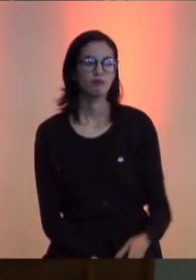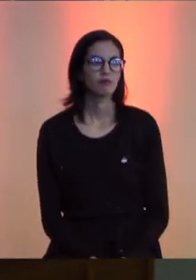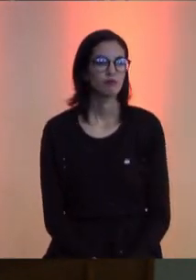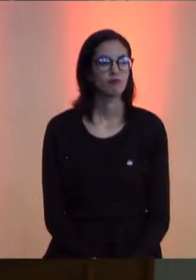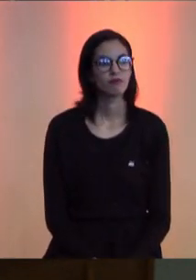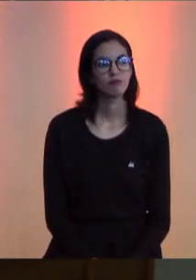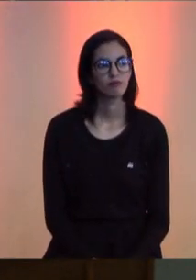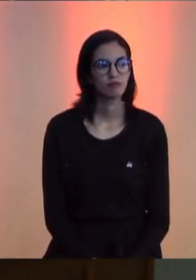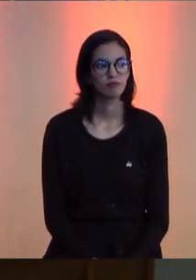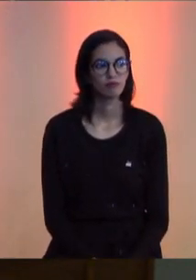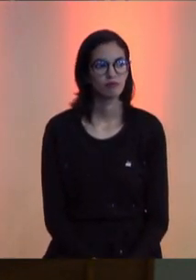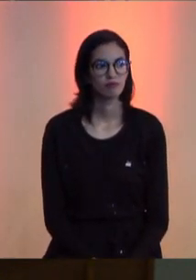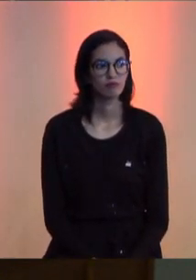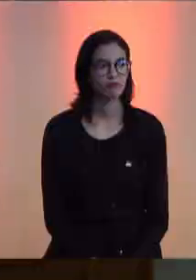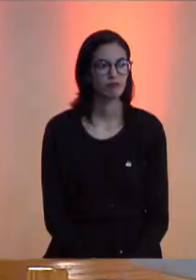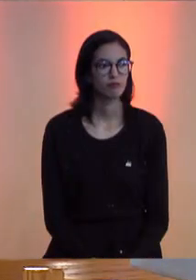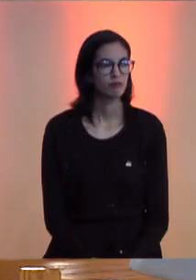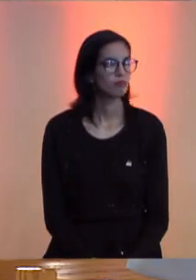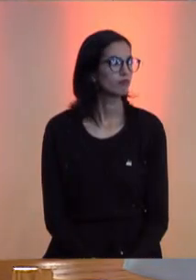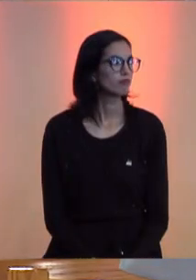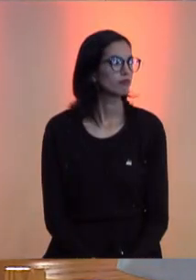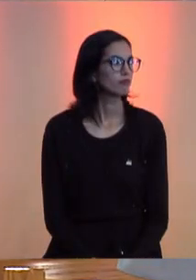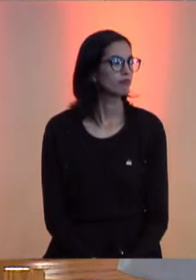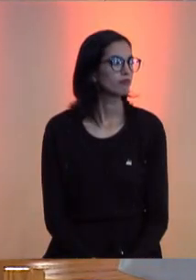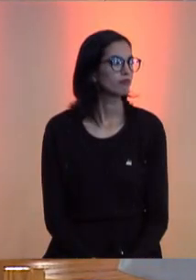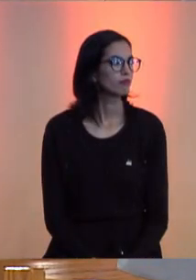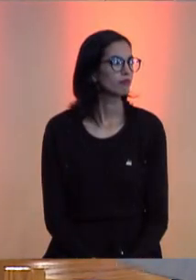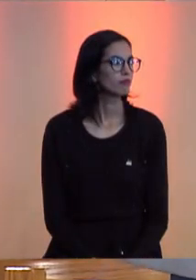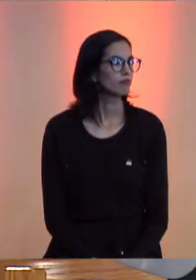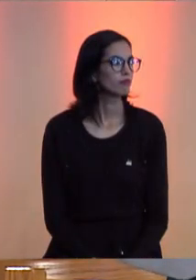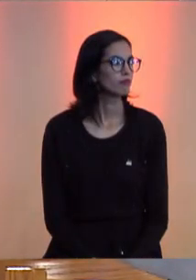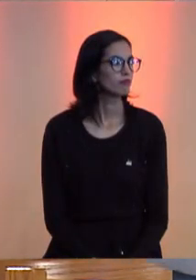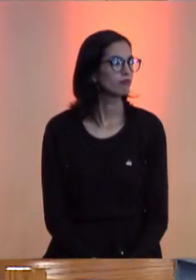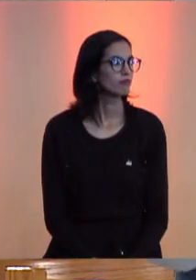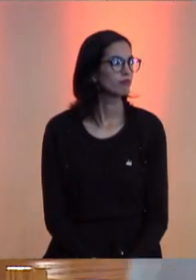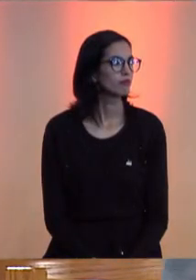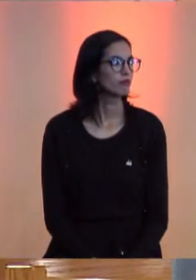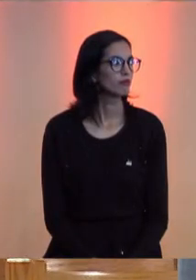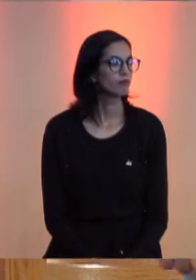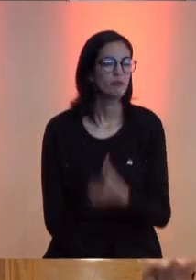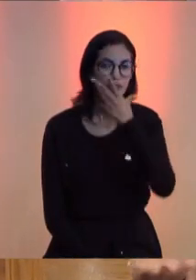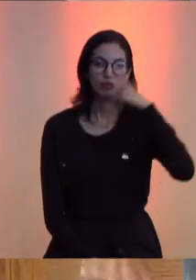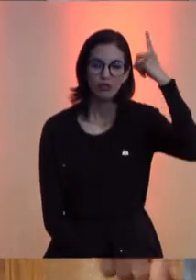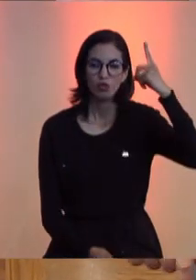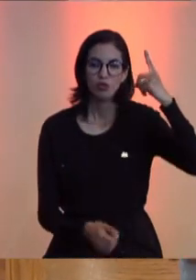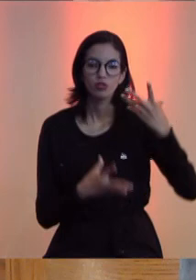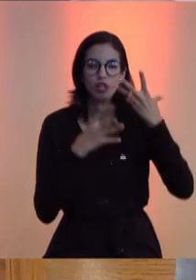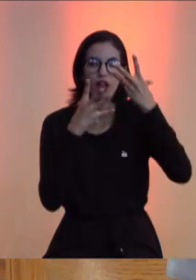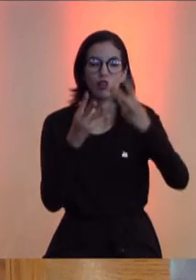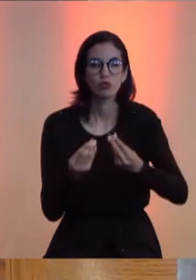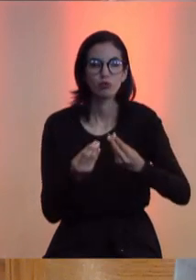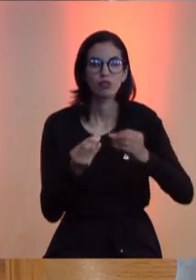This school este colegio is producing heroes. Está produciendo héroes. Like Shadrach.